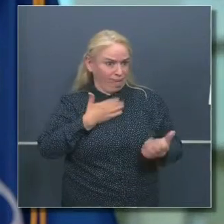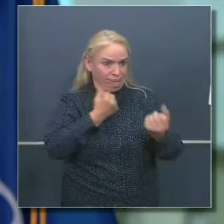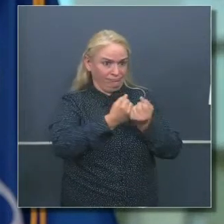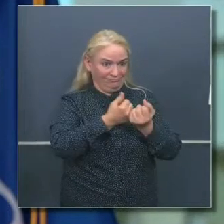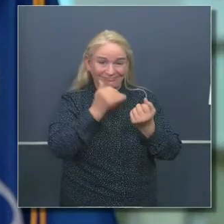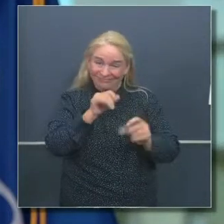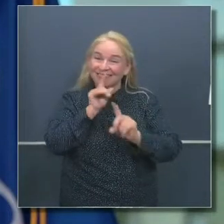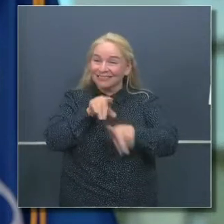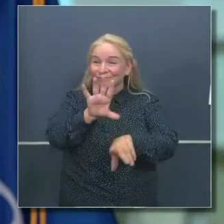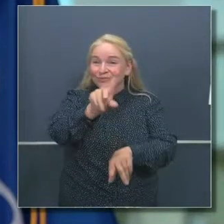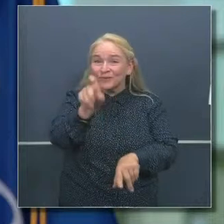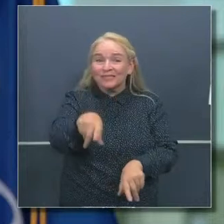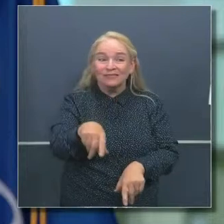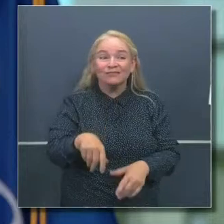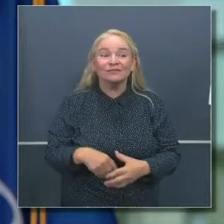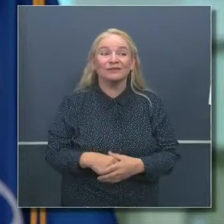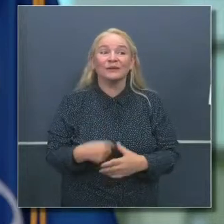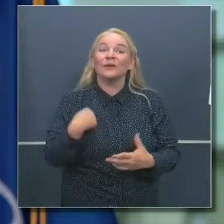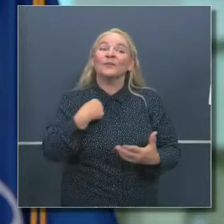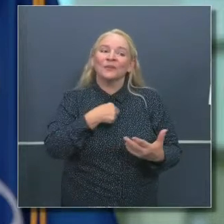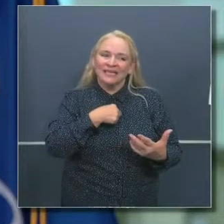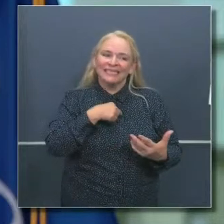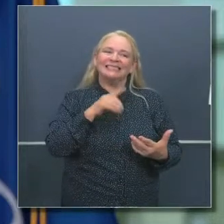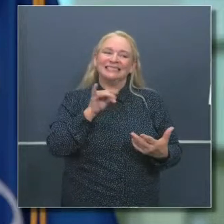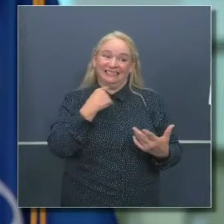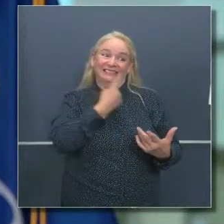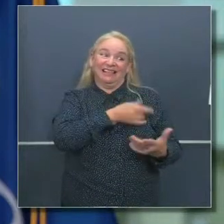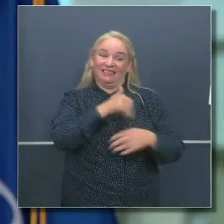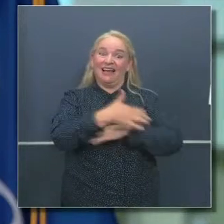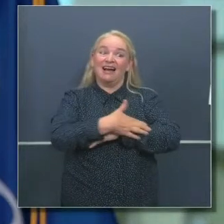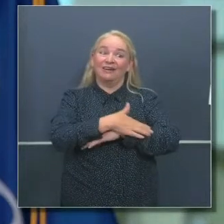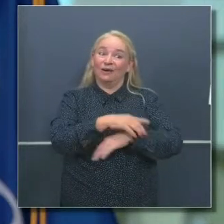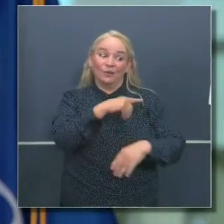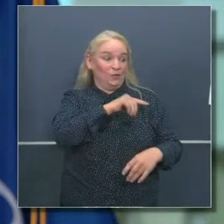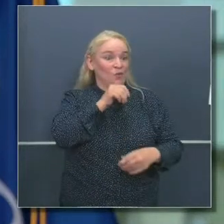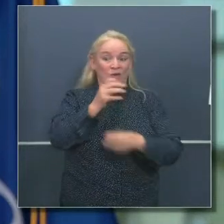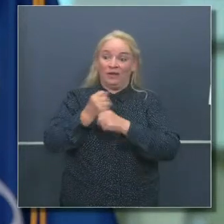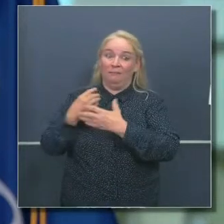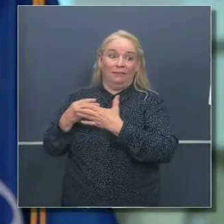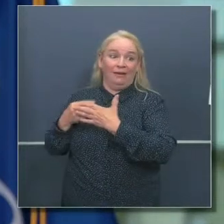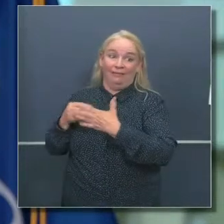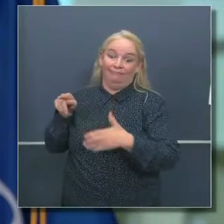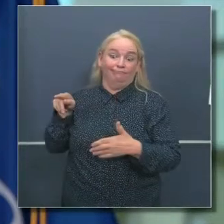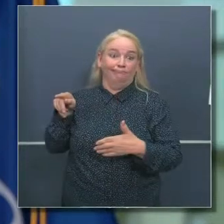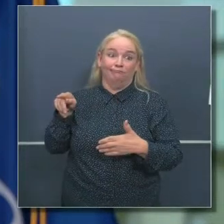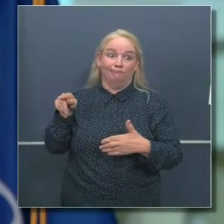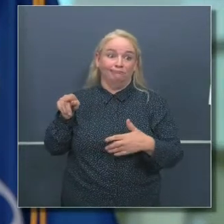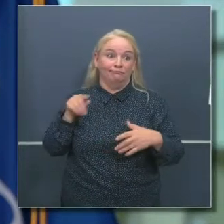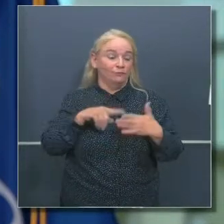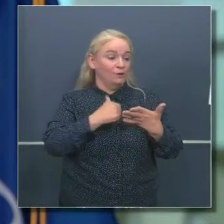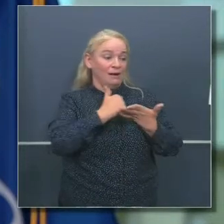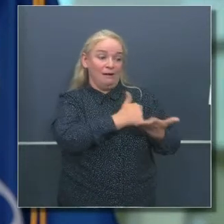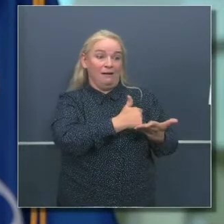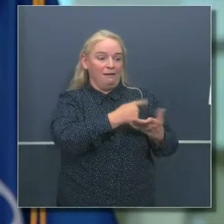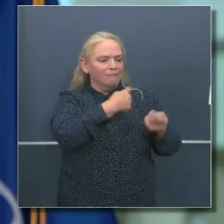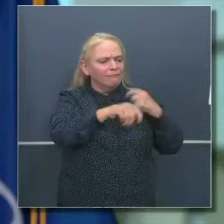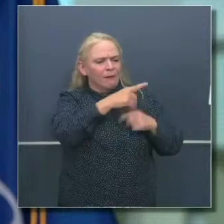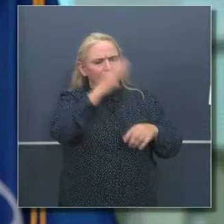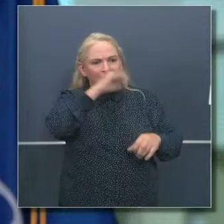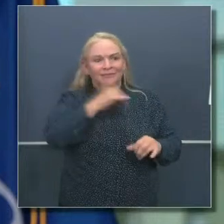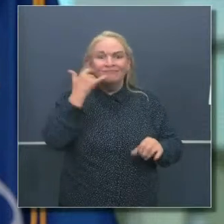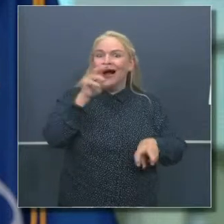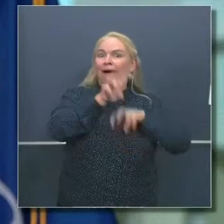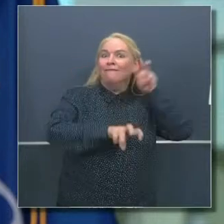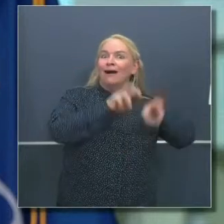of enforcing the health ordinance and the mandates that we are providing. I yesterday announced that we have